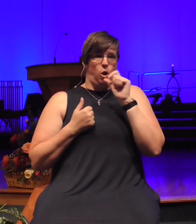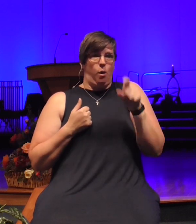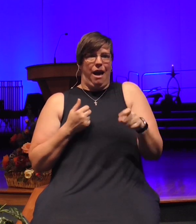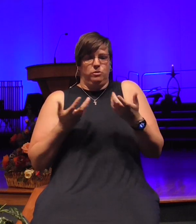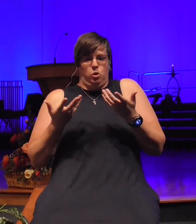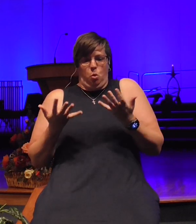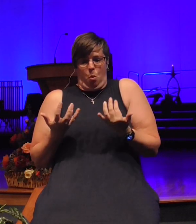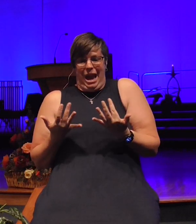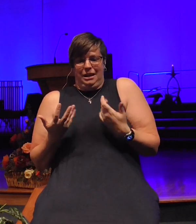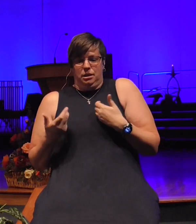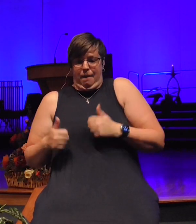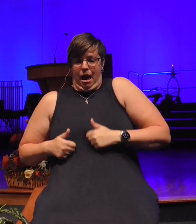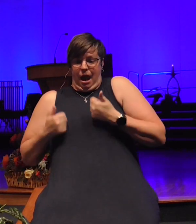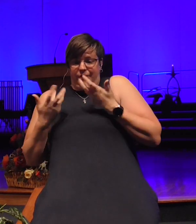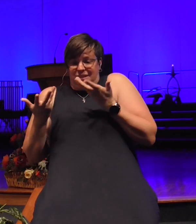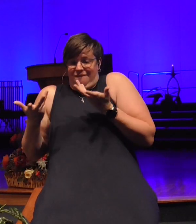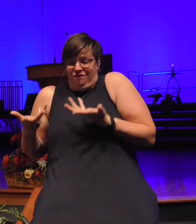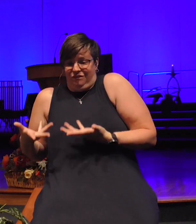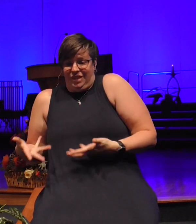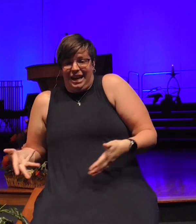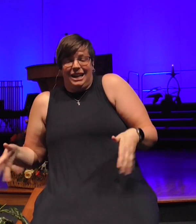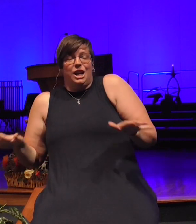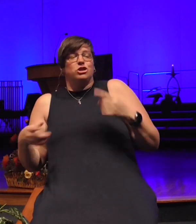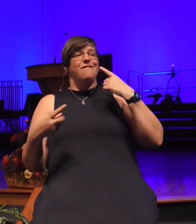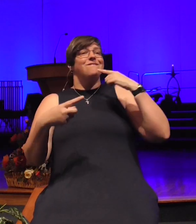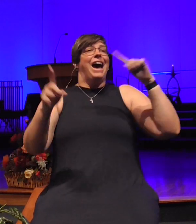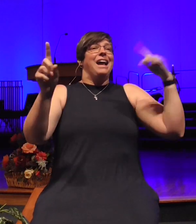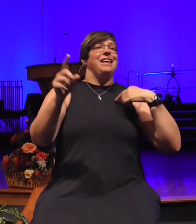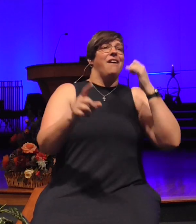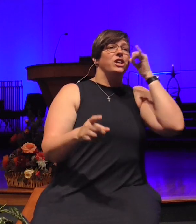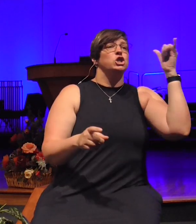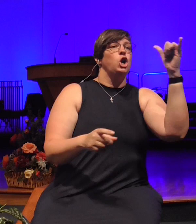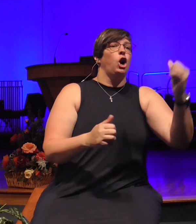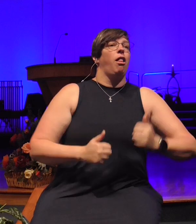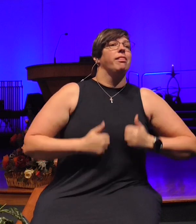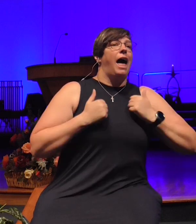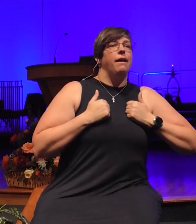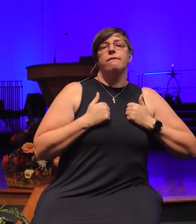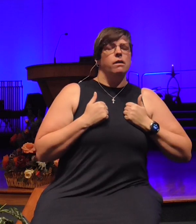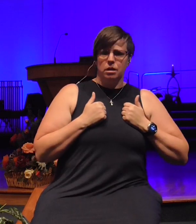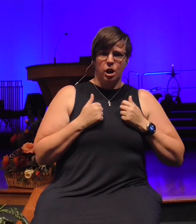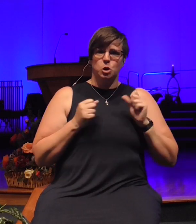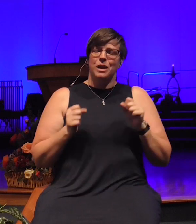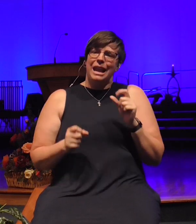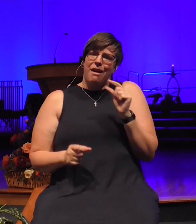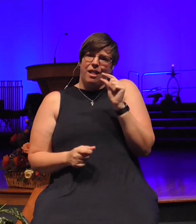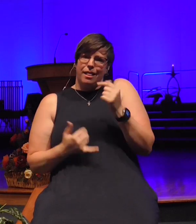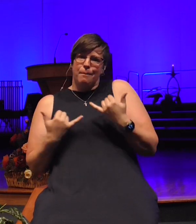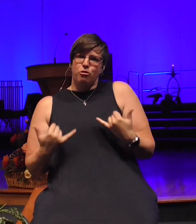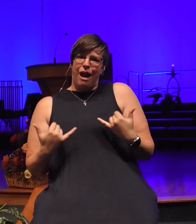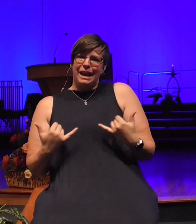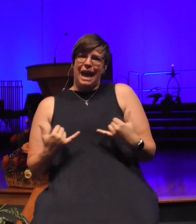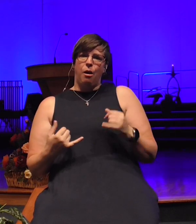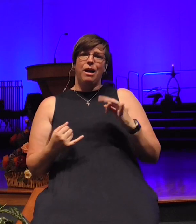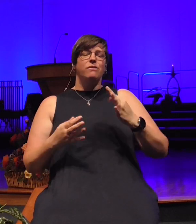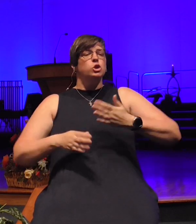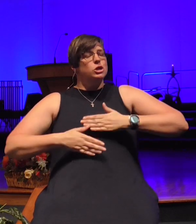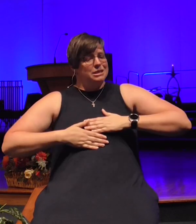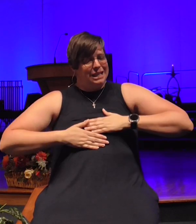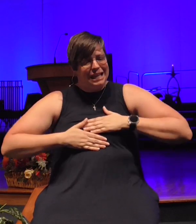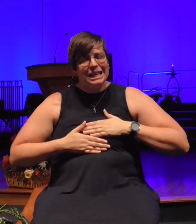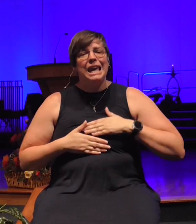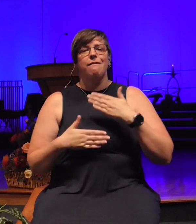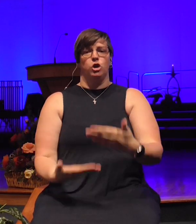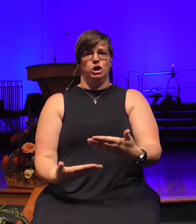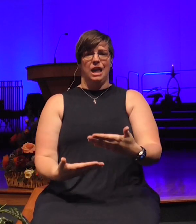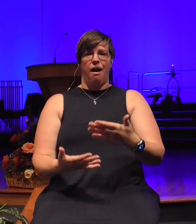have to wait till your life is over to have eternal life, that you can have glimpses of it, that you can have bits of it right here and right now. If you fully give yourself with joy and